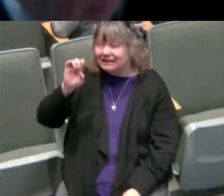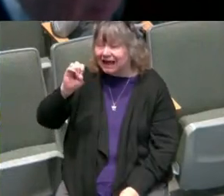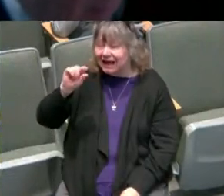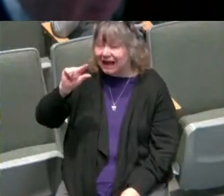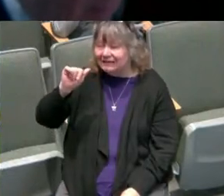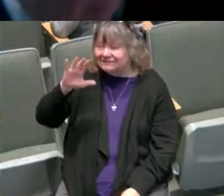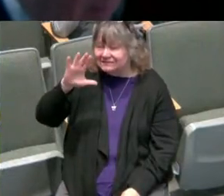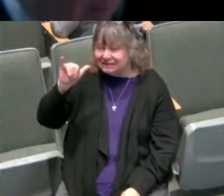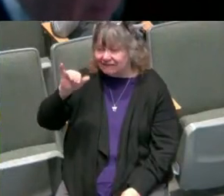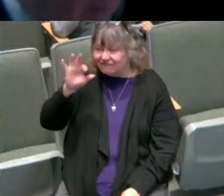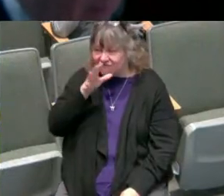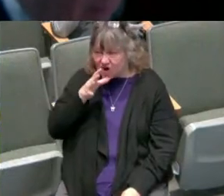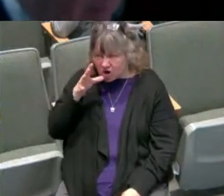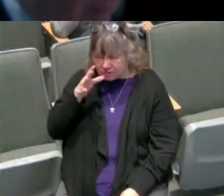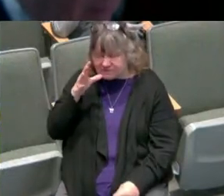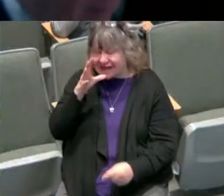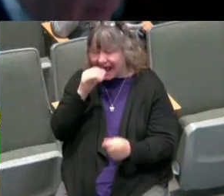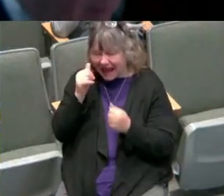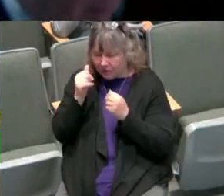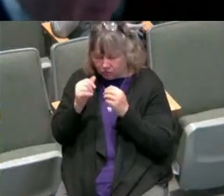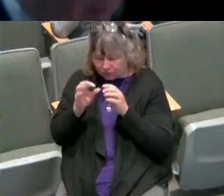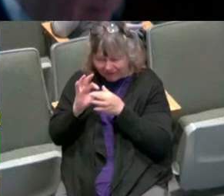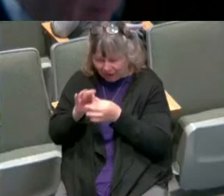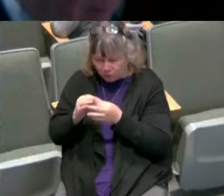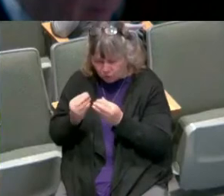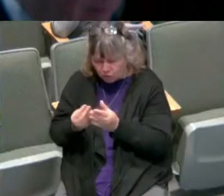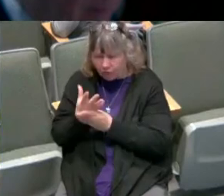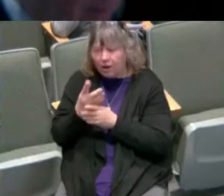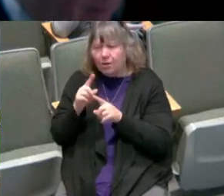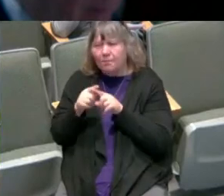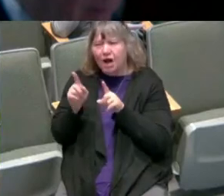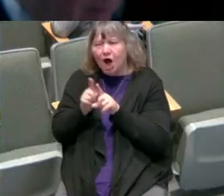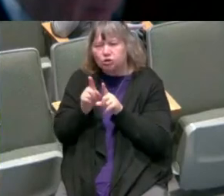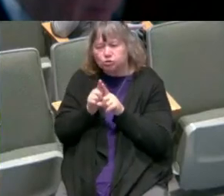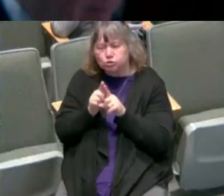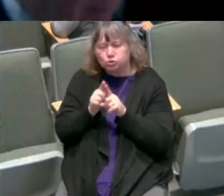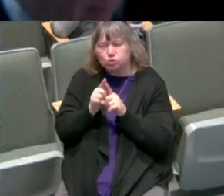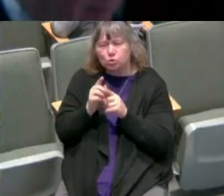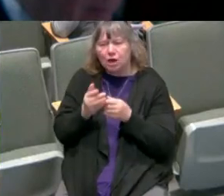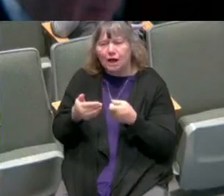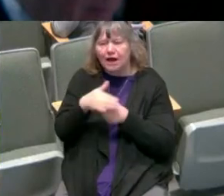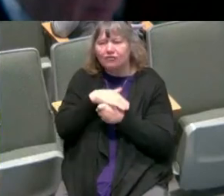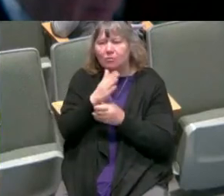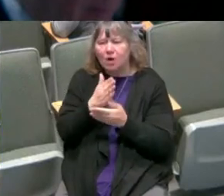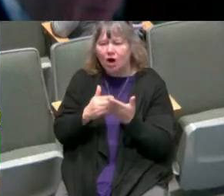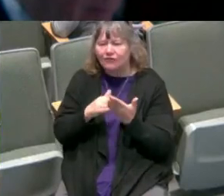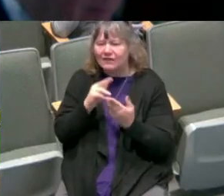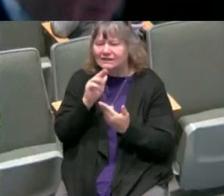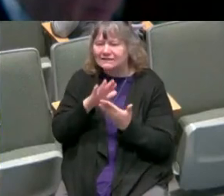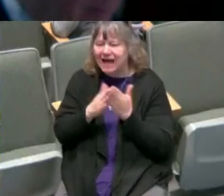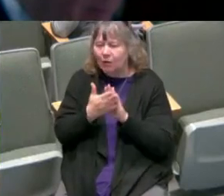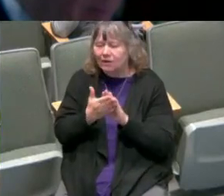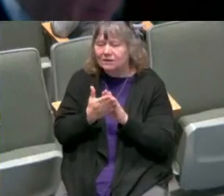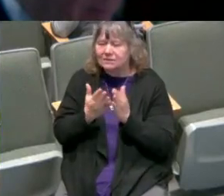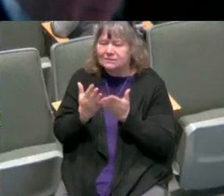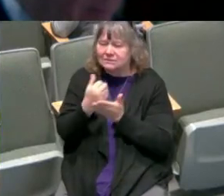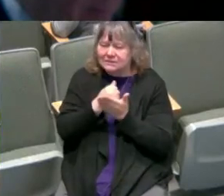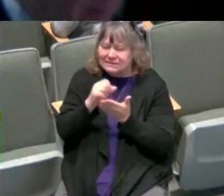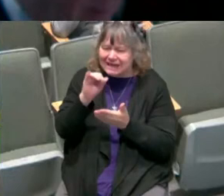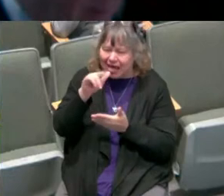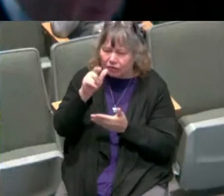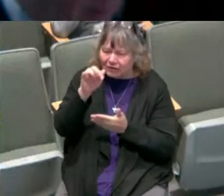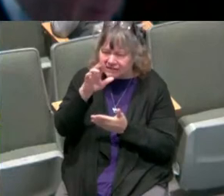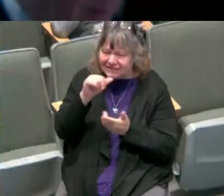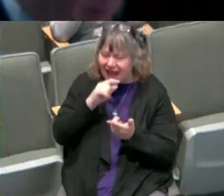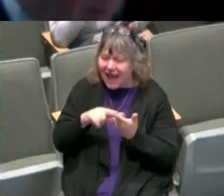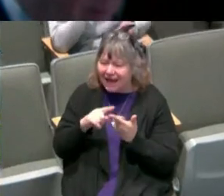the cost of expanded Services tied to growth but to also cover a portion of the inflationary cost increases in town salaries and expenses that